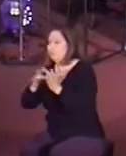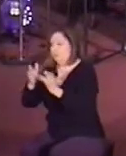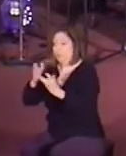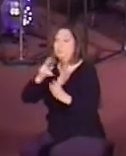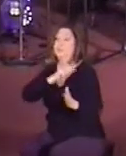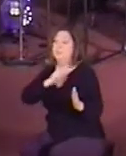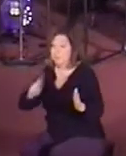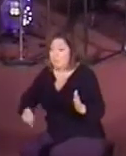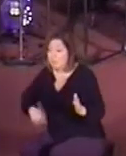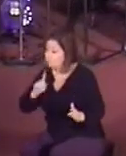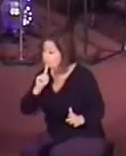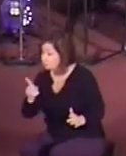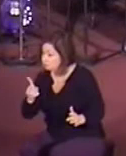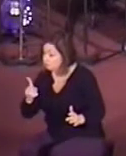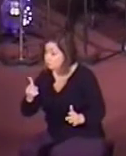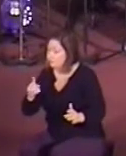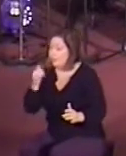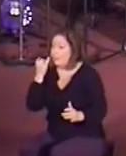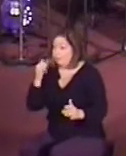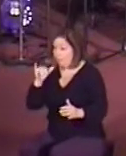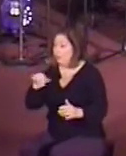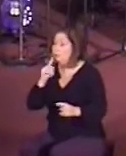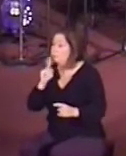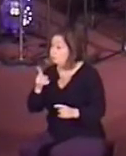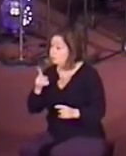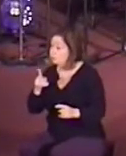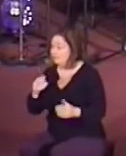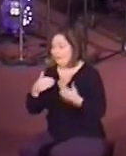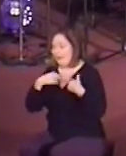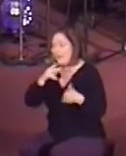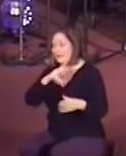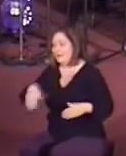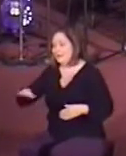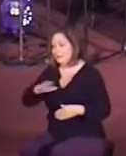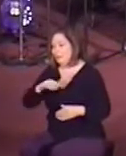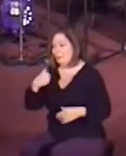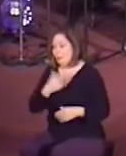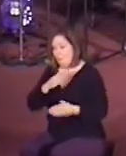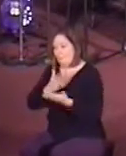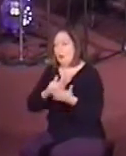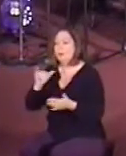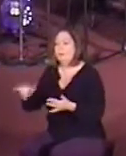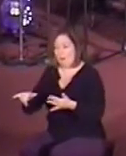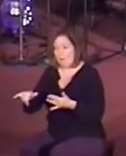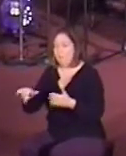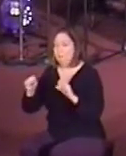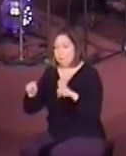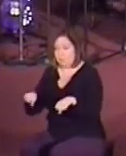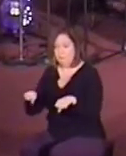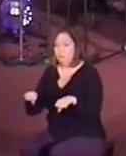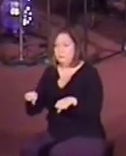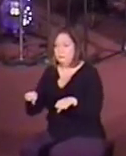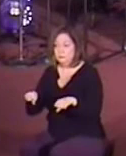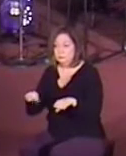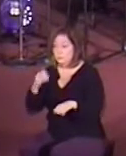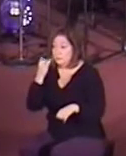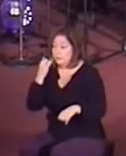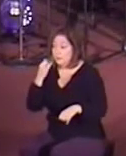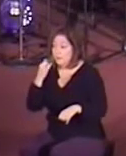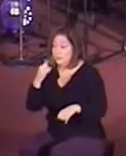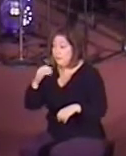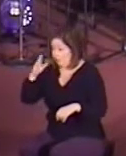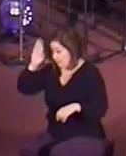King. And if Jesus is King, that means he has a kingdom that you and I can be a part of. And so is God the ruler of your